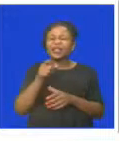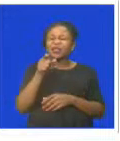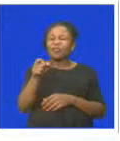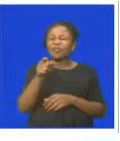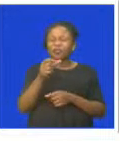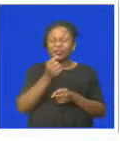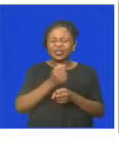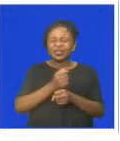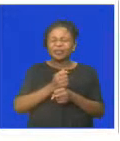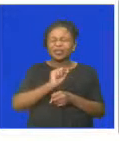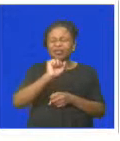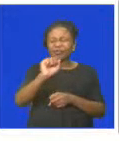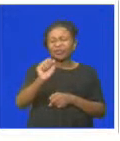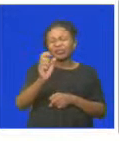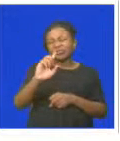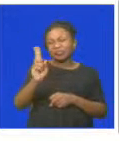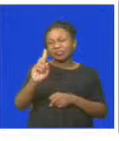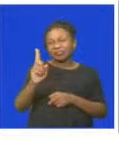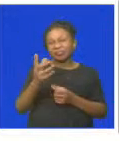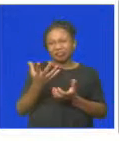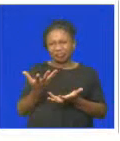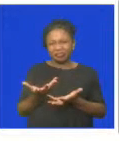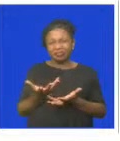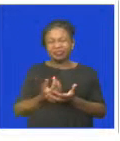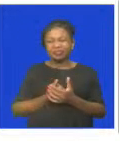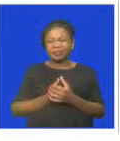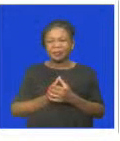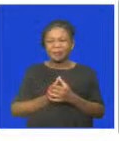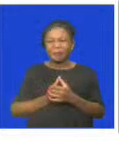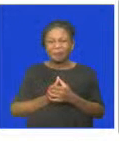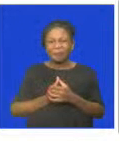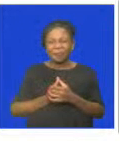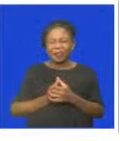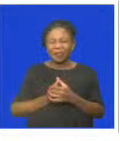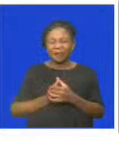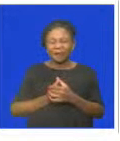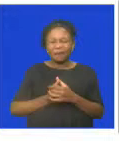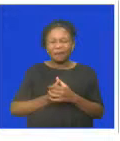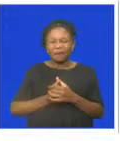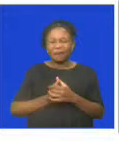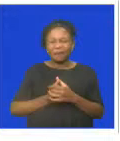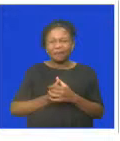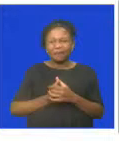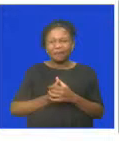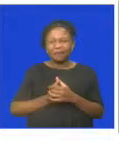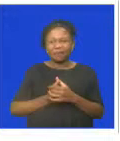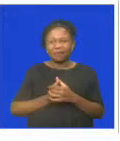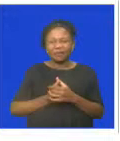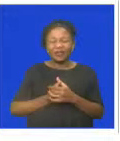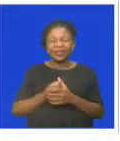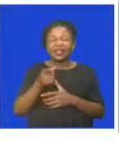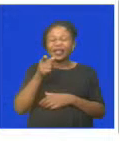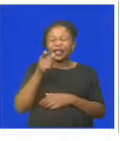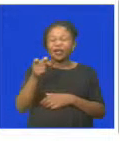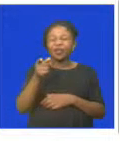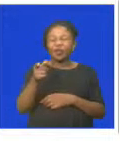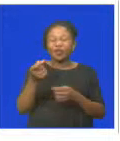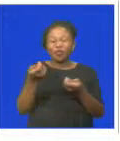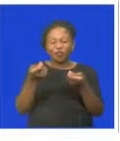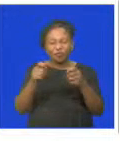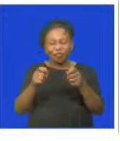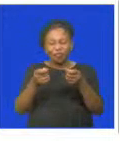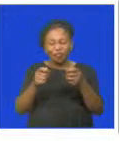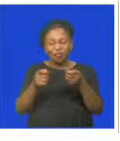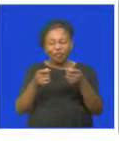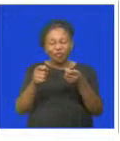broadcaster? What is a role of a broadcaster, my lovely Lena? A role of